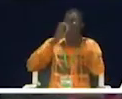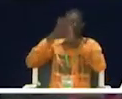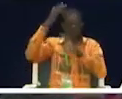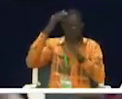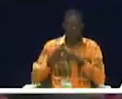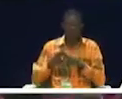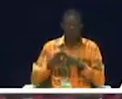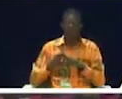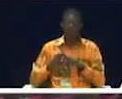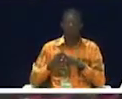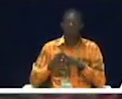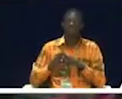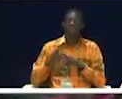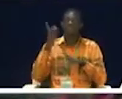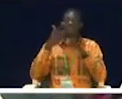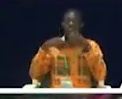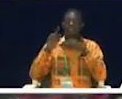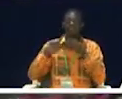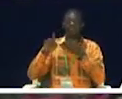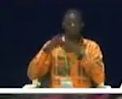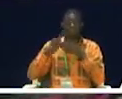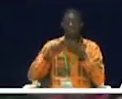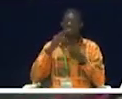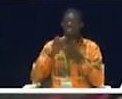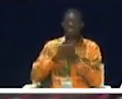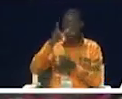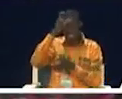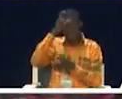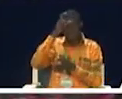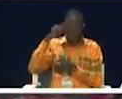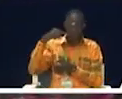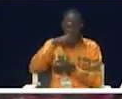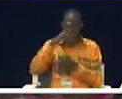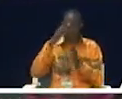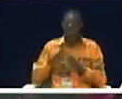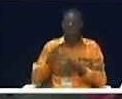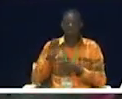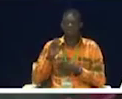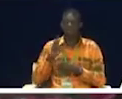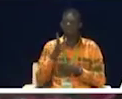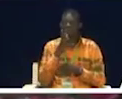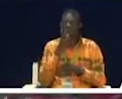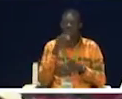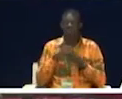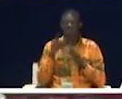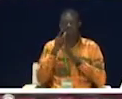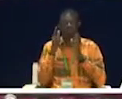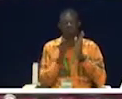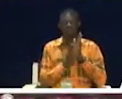Turn to them and say, the devil is a liar. So also is mother-in-law.